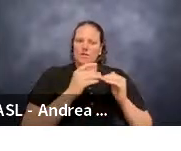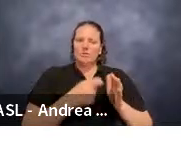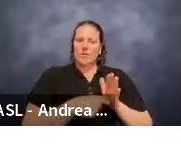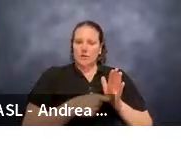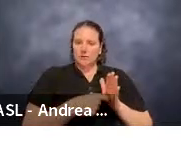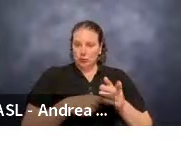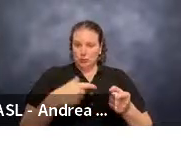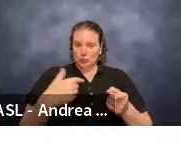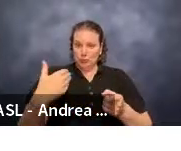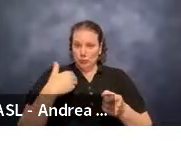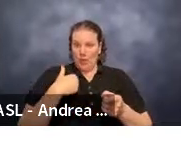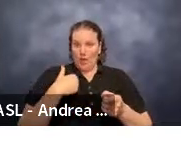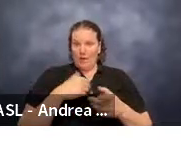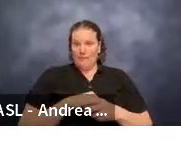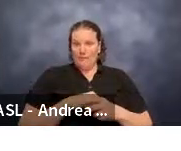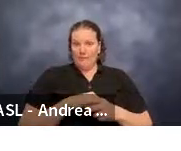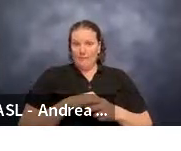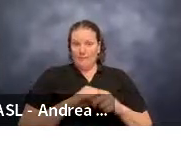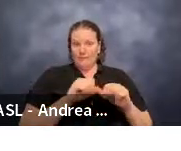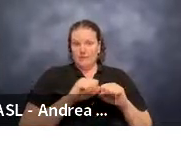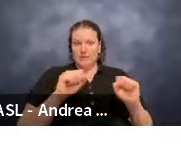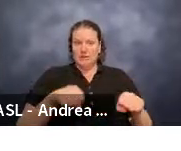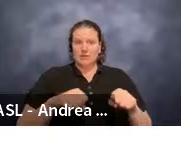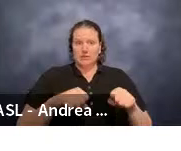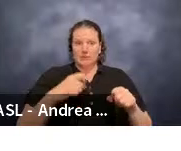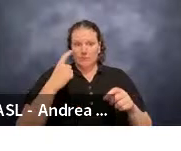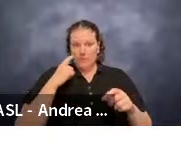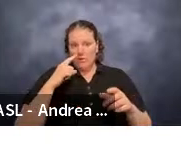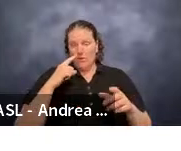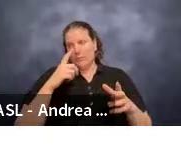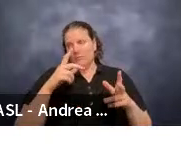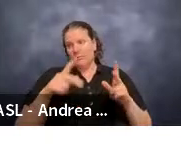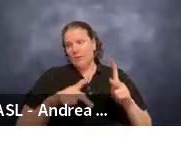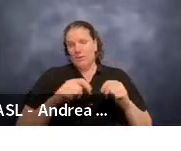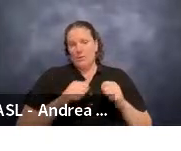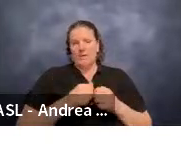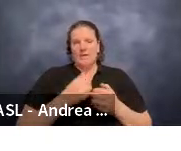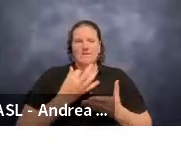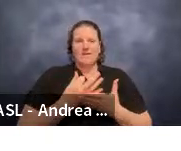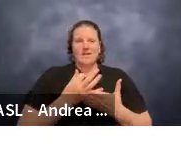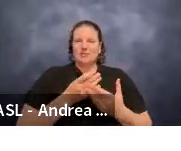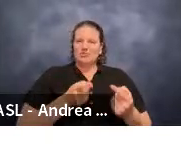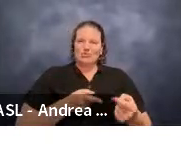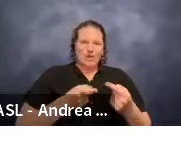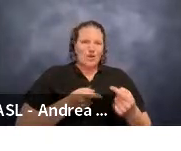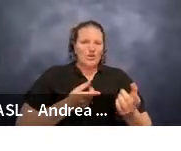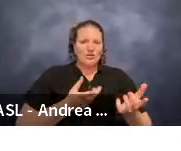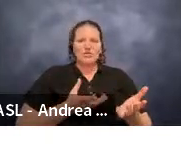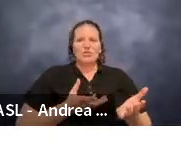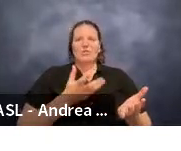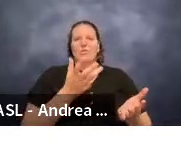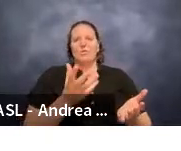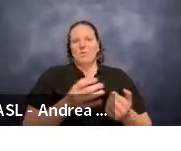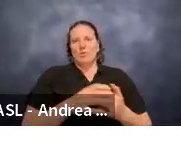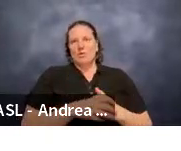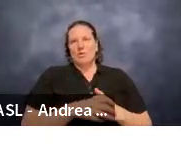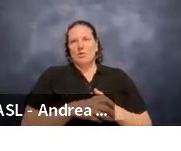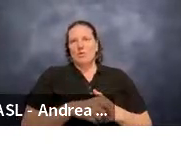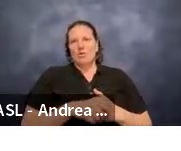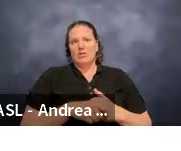you have systems to take into account people with financial struggles? Or, I mean, if